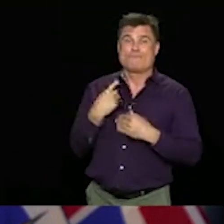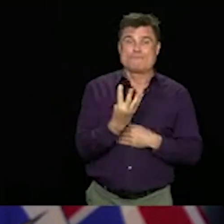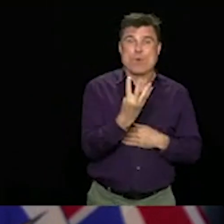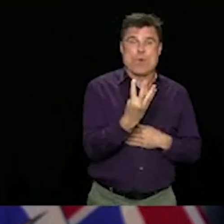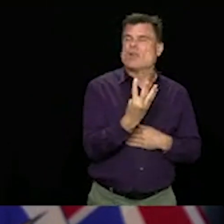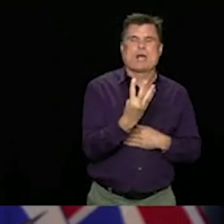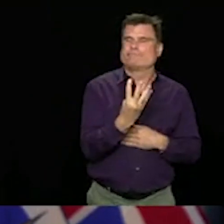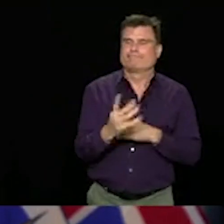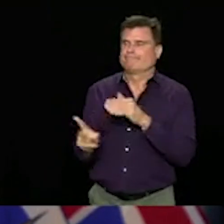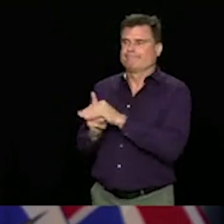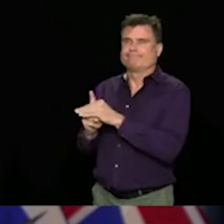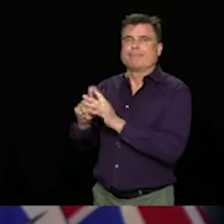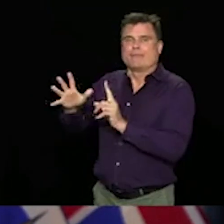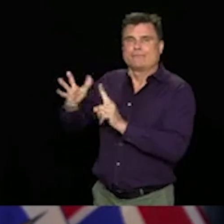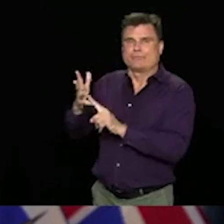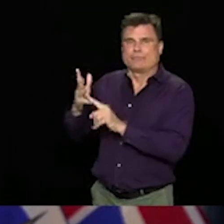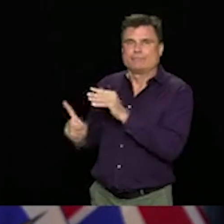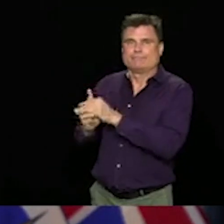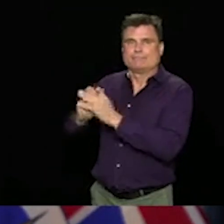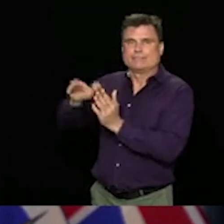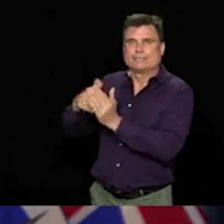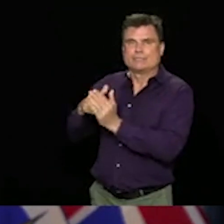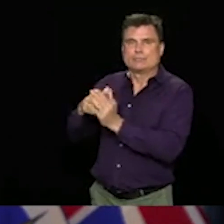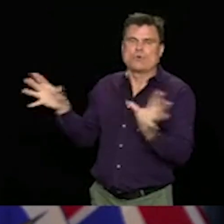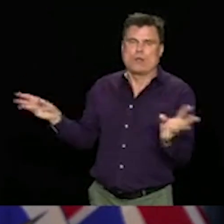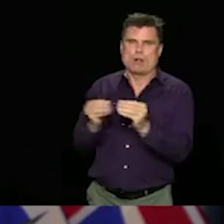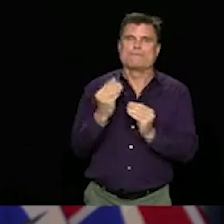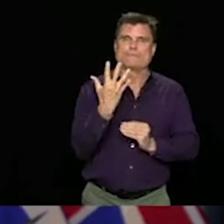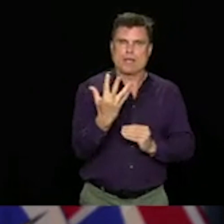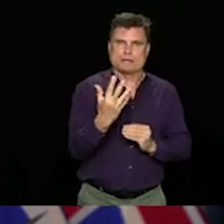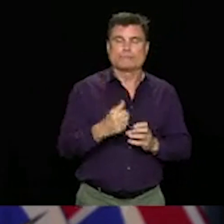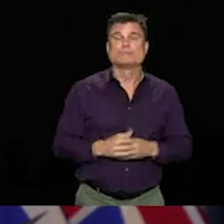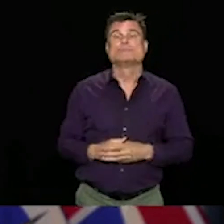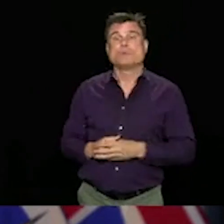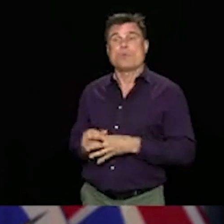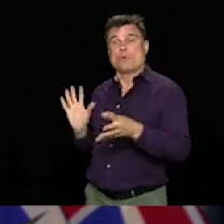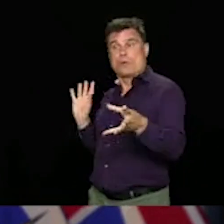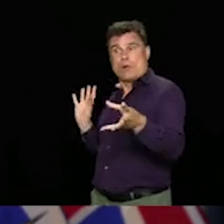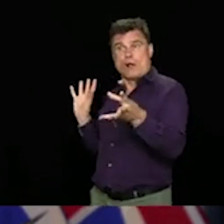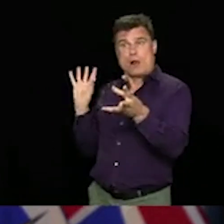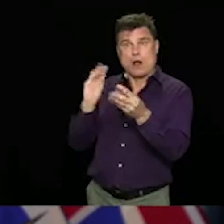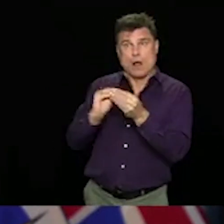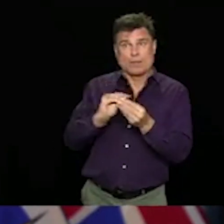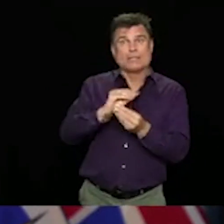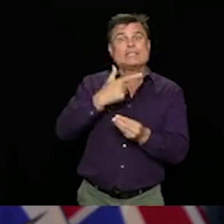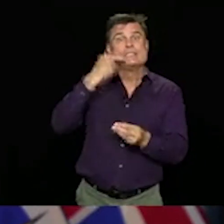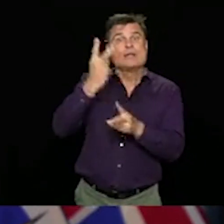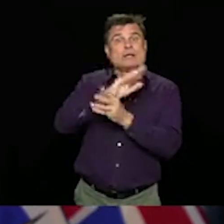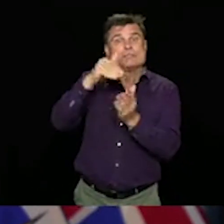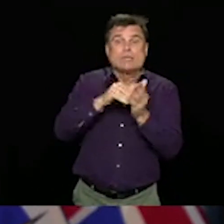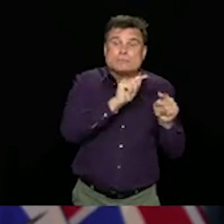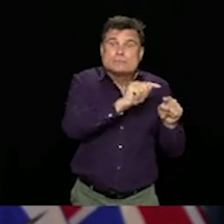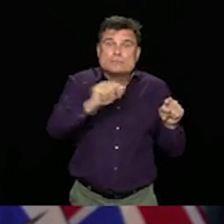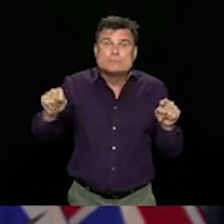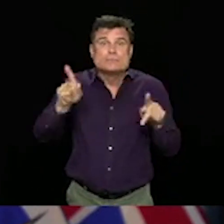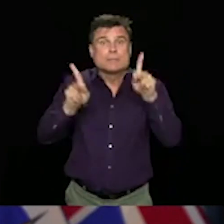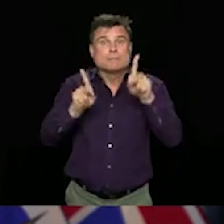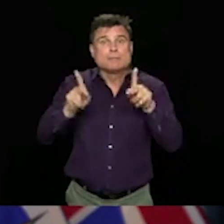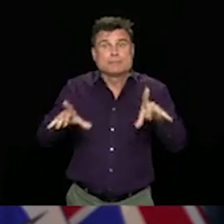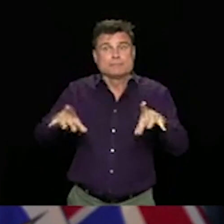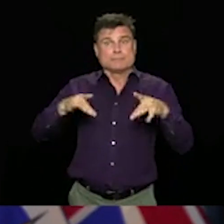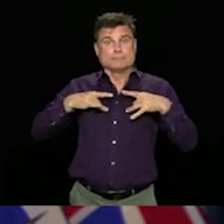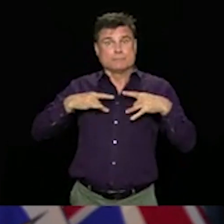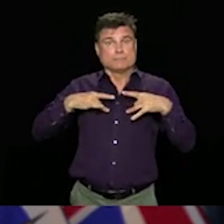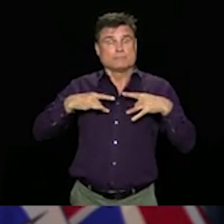active outbreaks in long-term care. To date, we've had 560 people in the long-term care, assisted